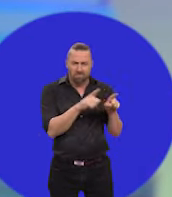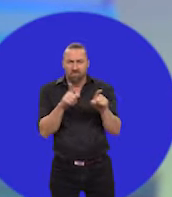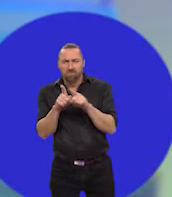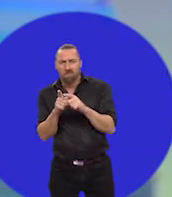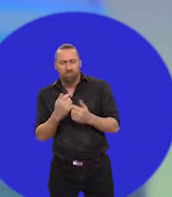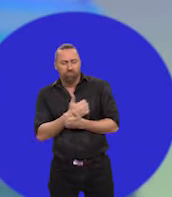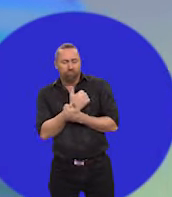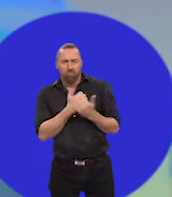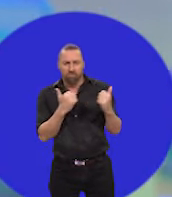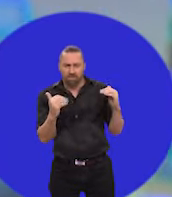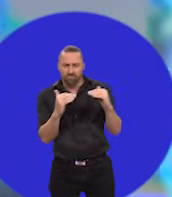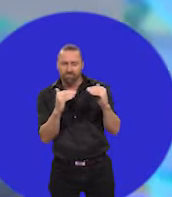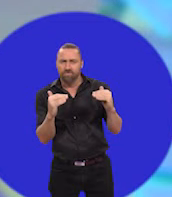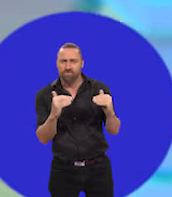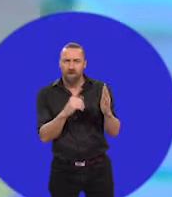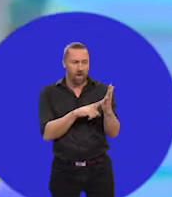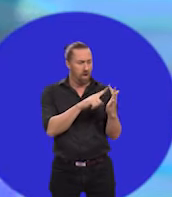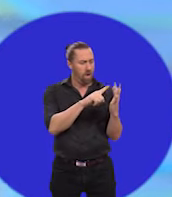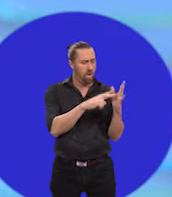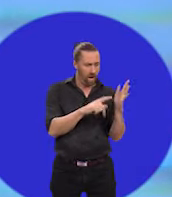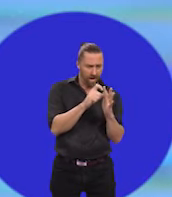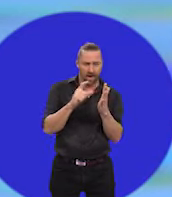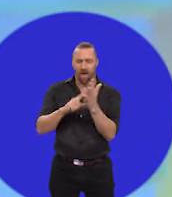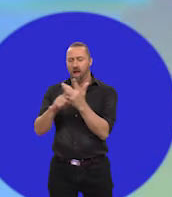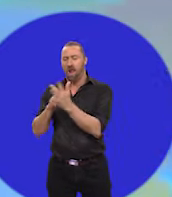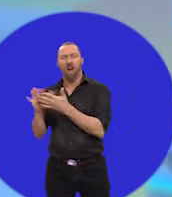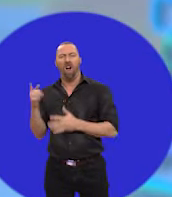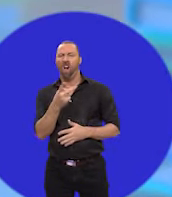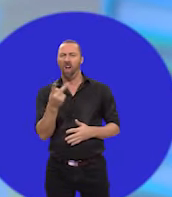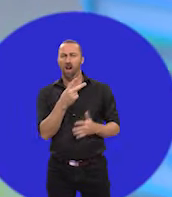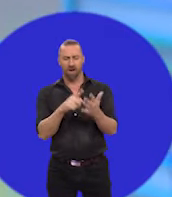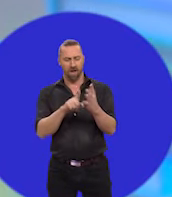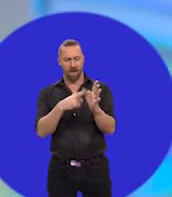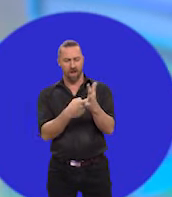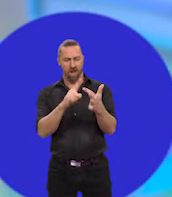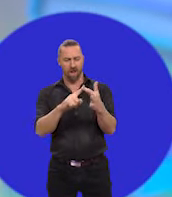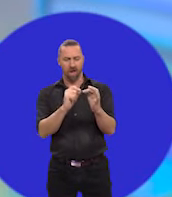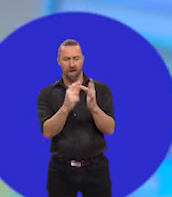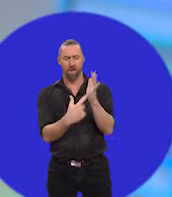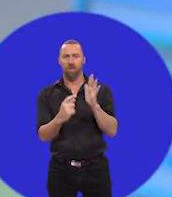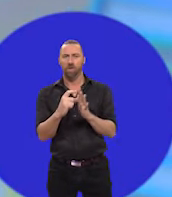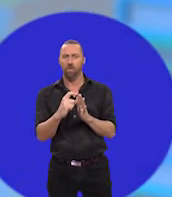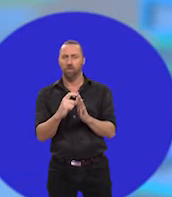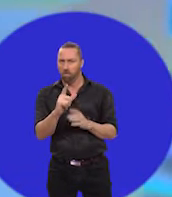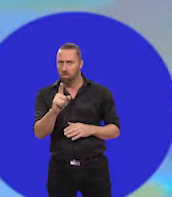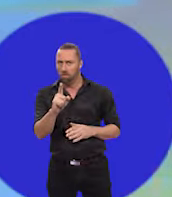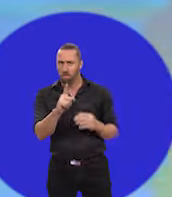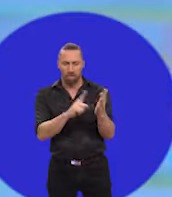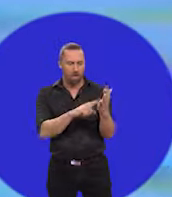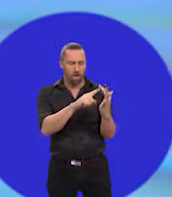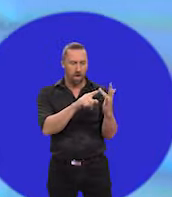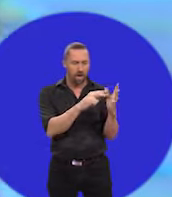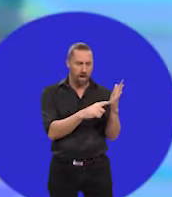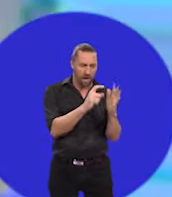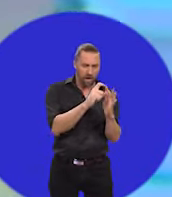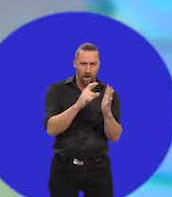they? Did you notice that both Leonard and Lila were lyrebirds? And also,